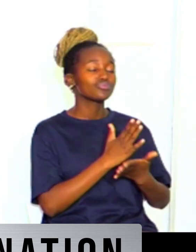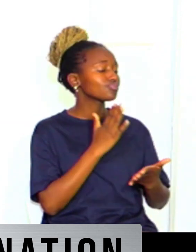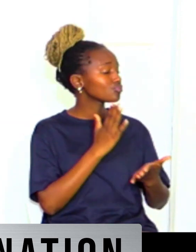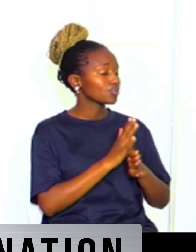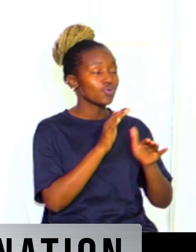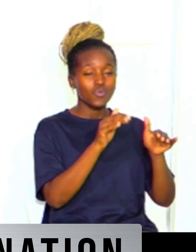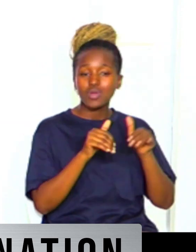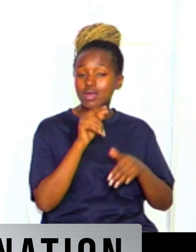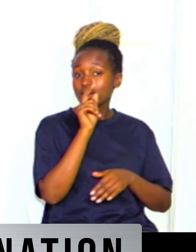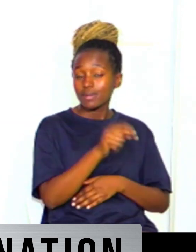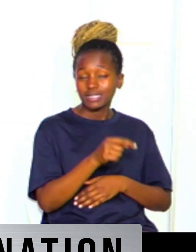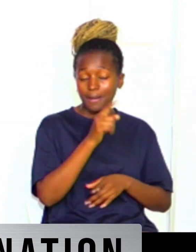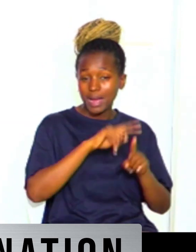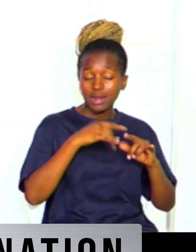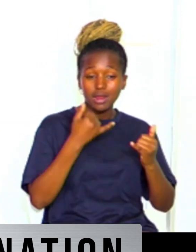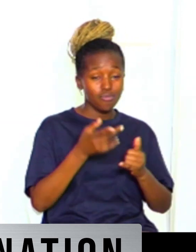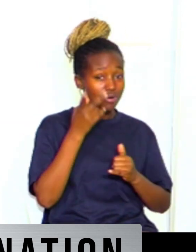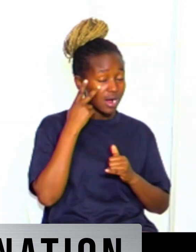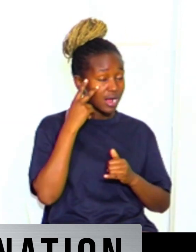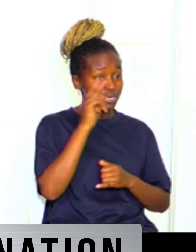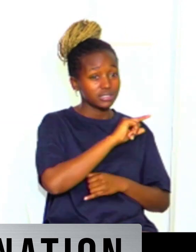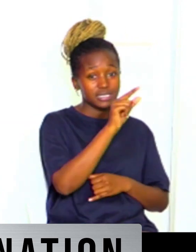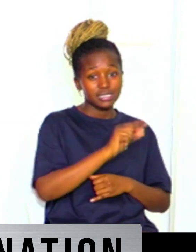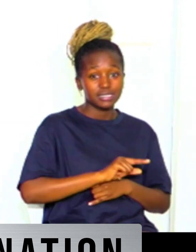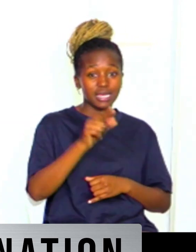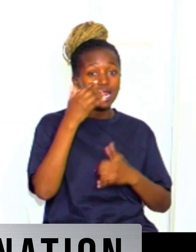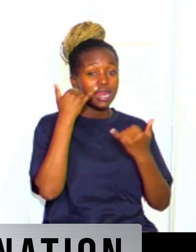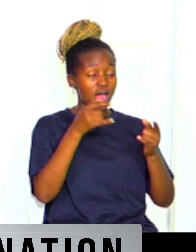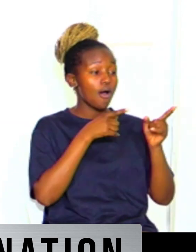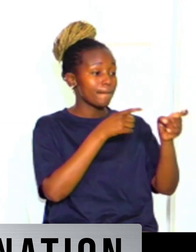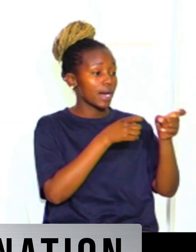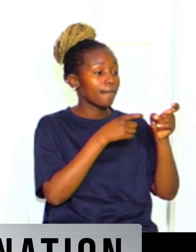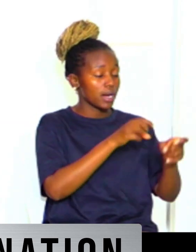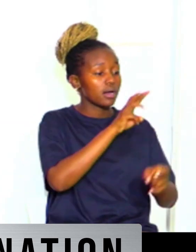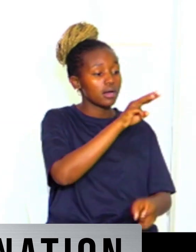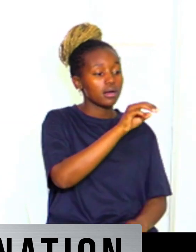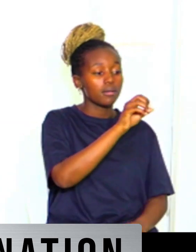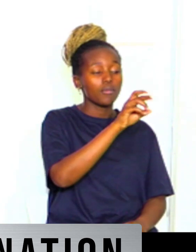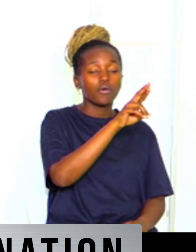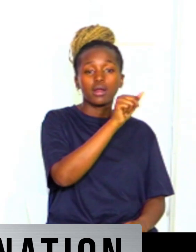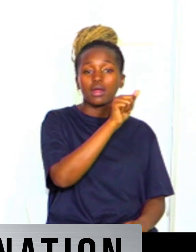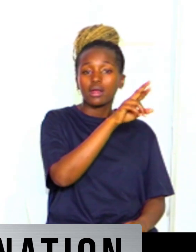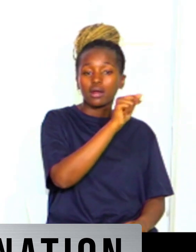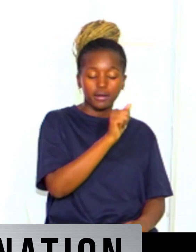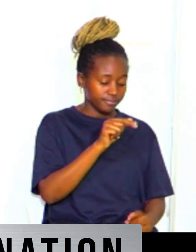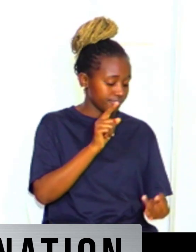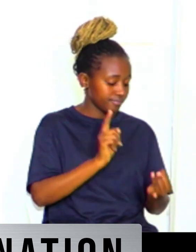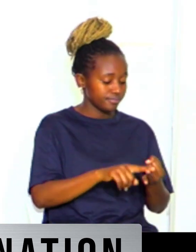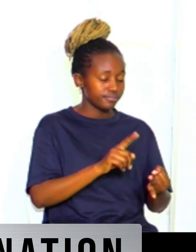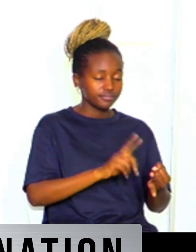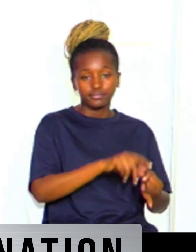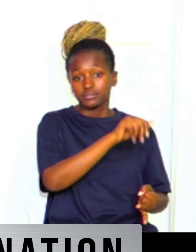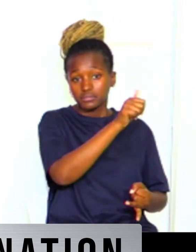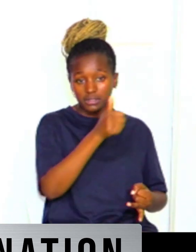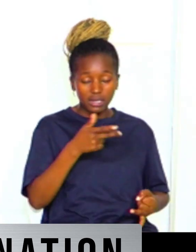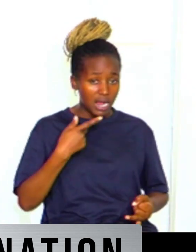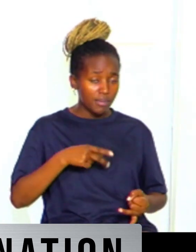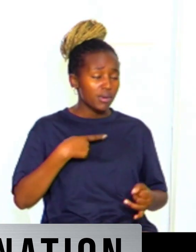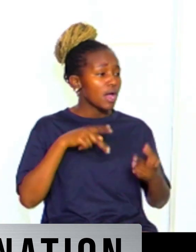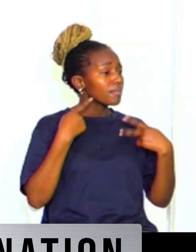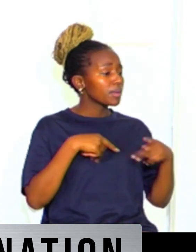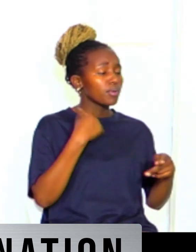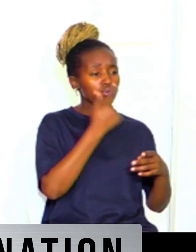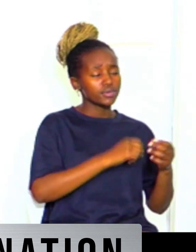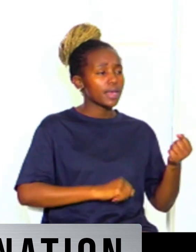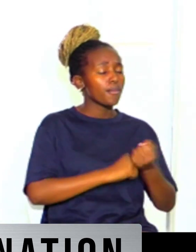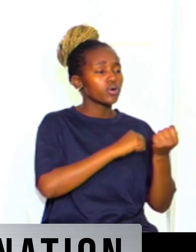with the Gen Z, say unaona they are wanaingilia Morara Kibaso, but at first, wakina nani walikuwa na support Morara? The